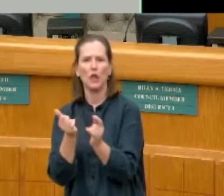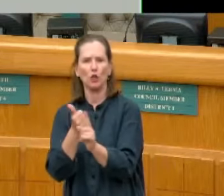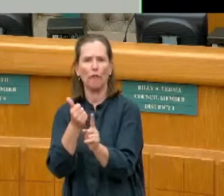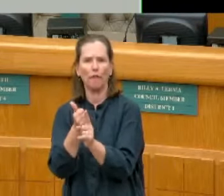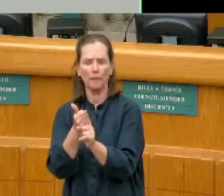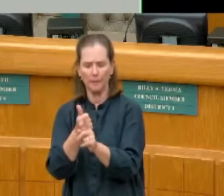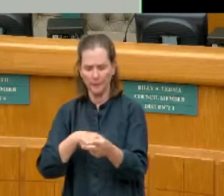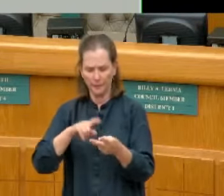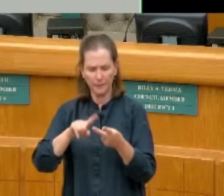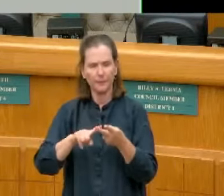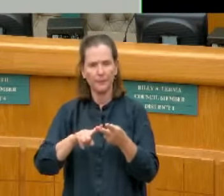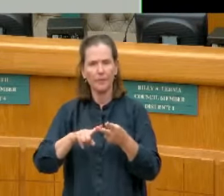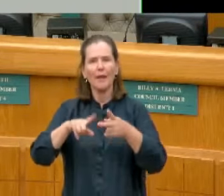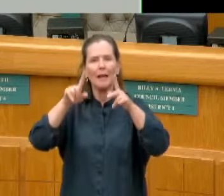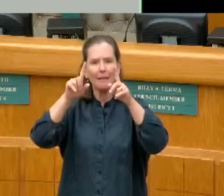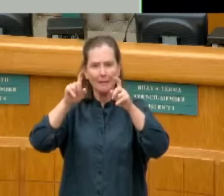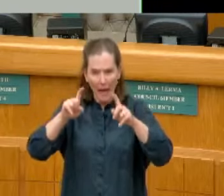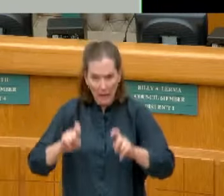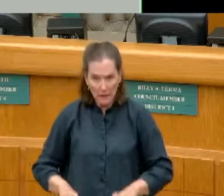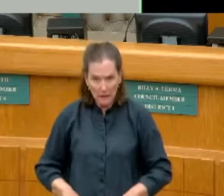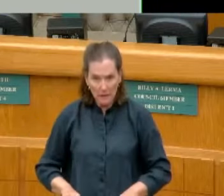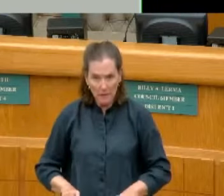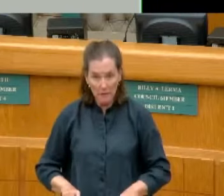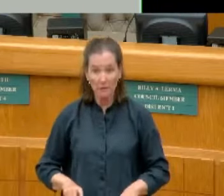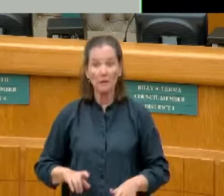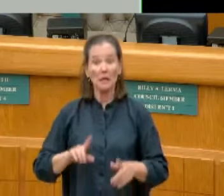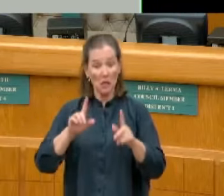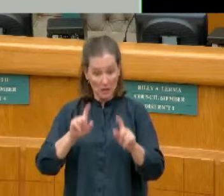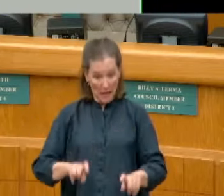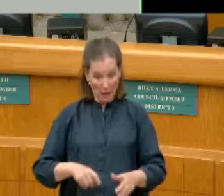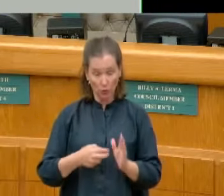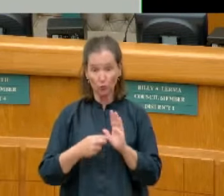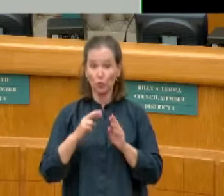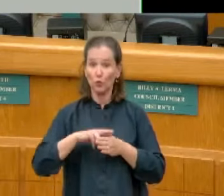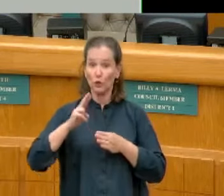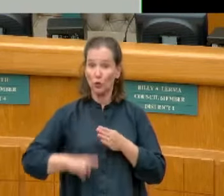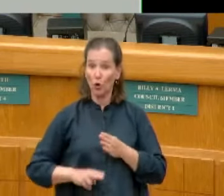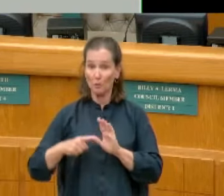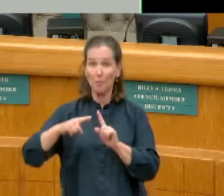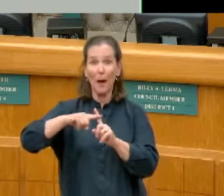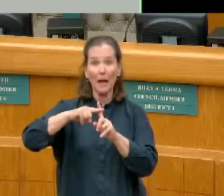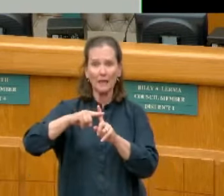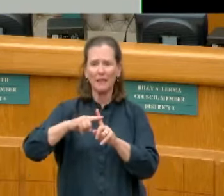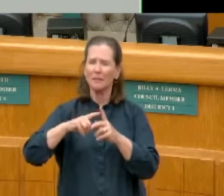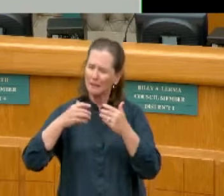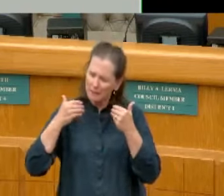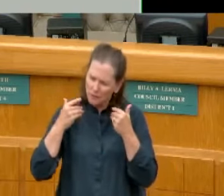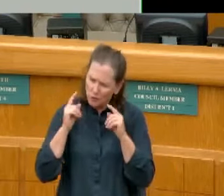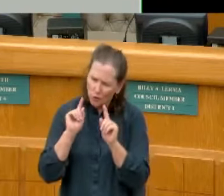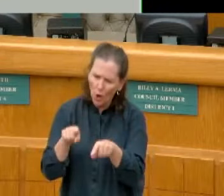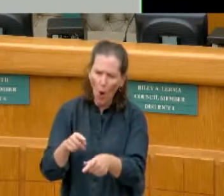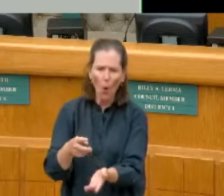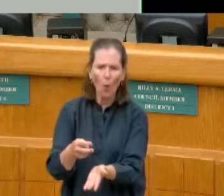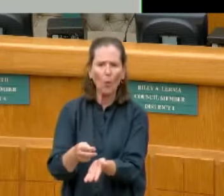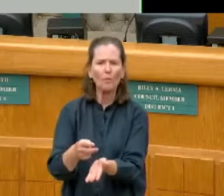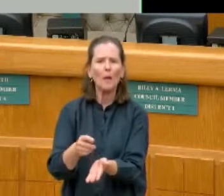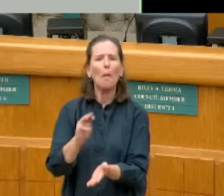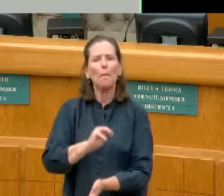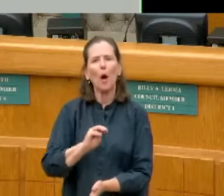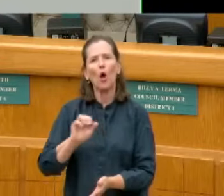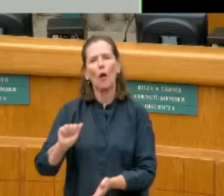positive, get the monoclonal antibodies. Okay? 4, try not to get yourself in a situation where you're needing to get tested